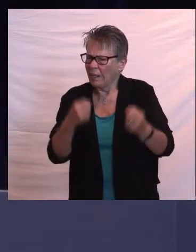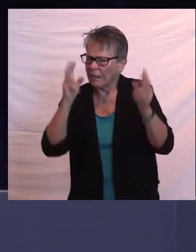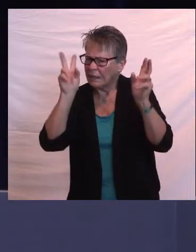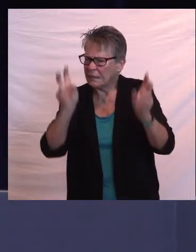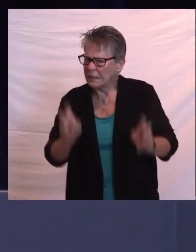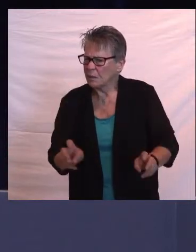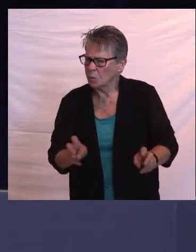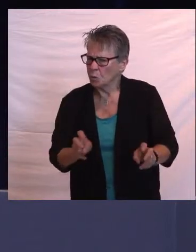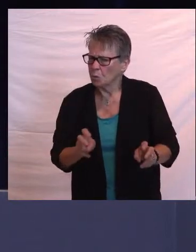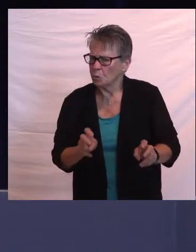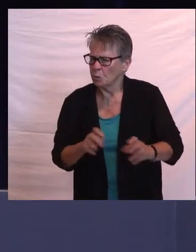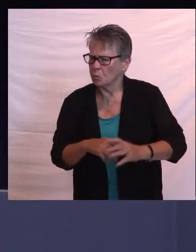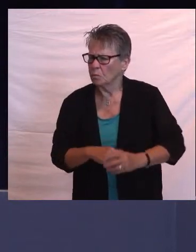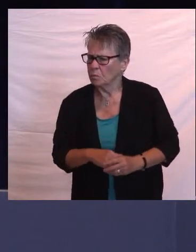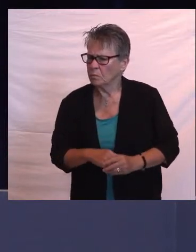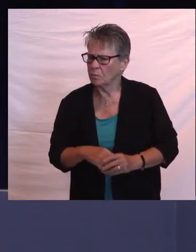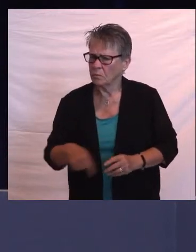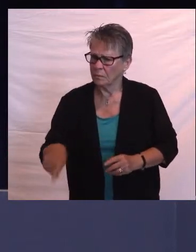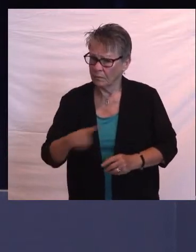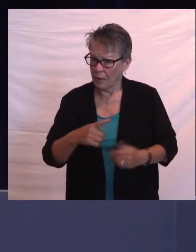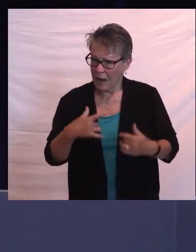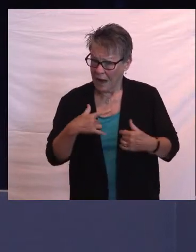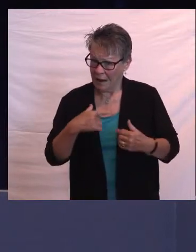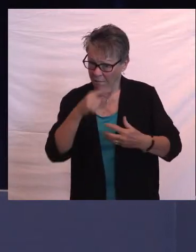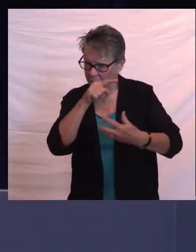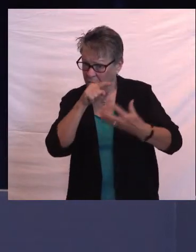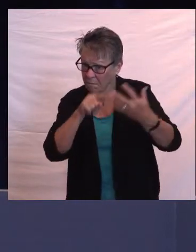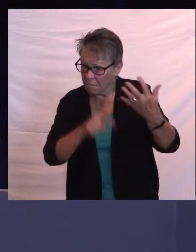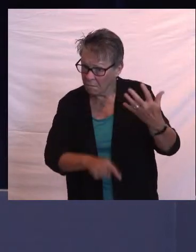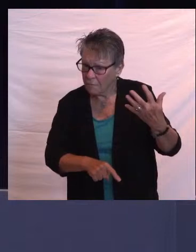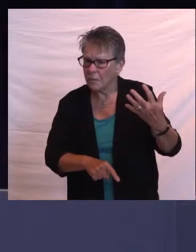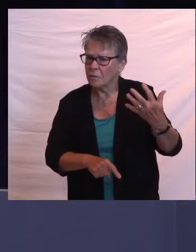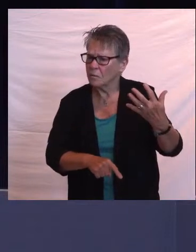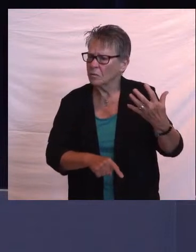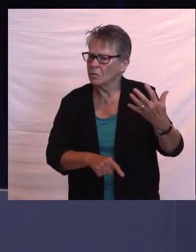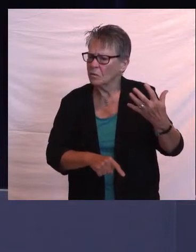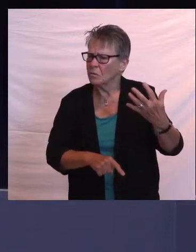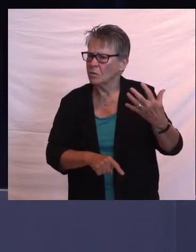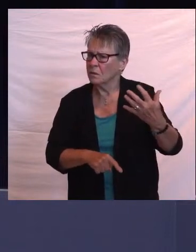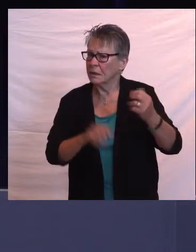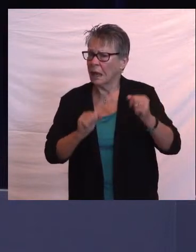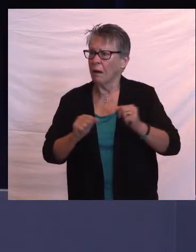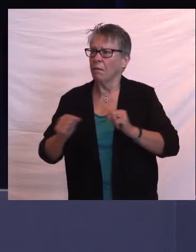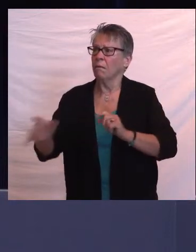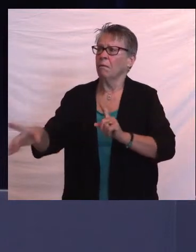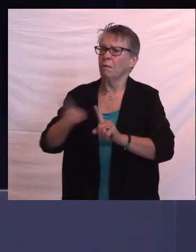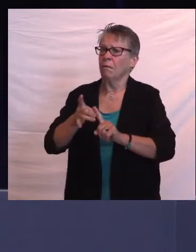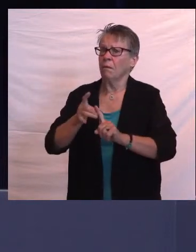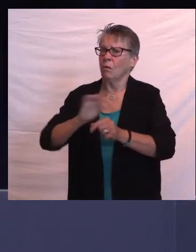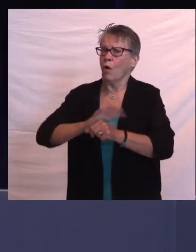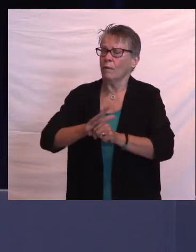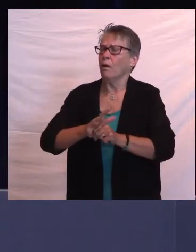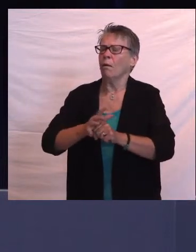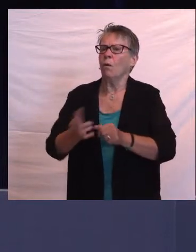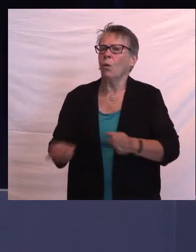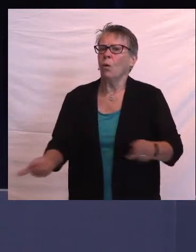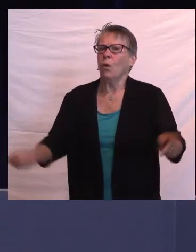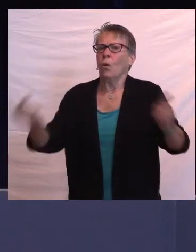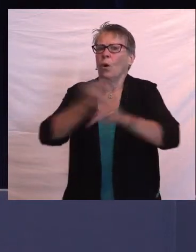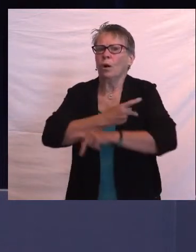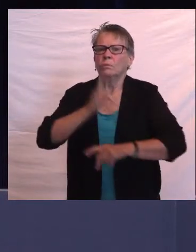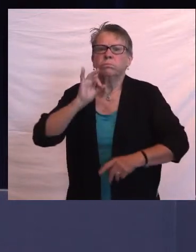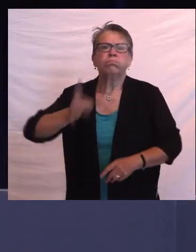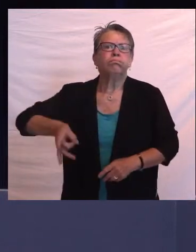people in more danger from COVID-19. So individuals who want to get a booster but are not sure